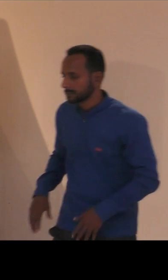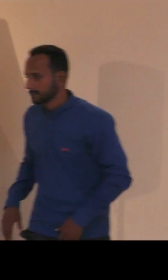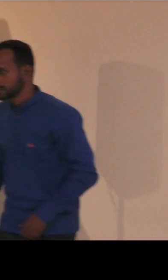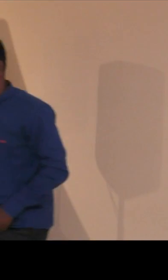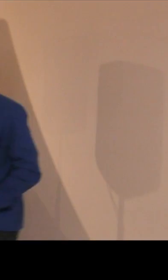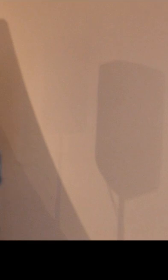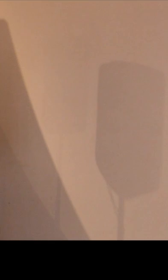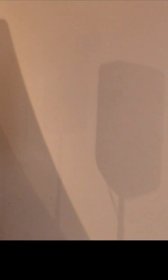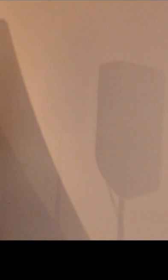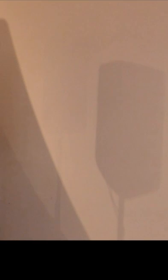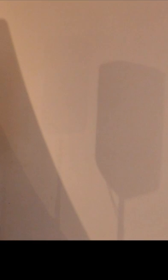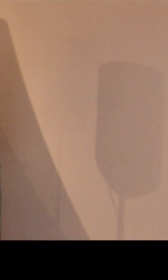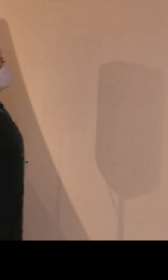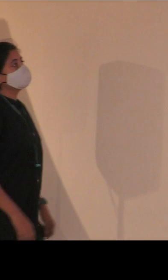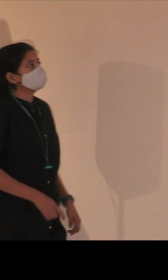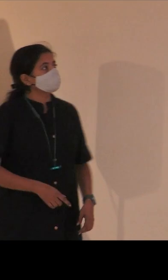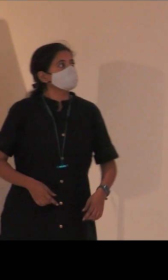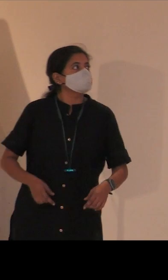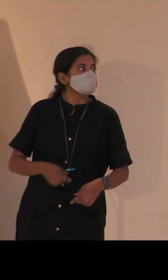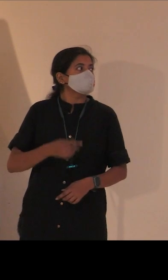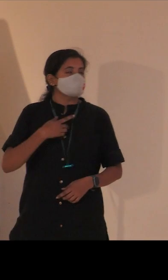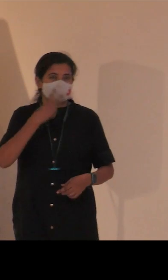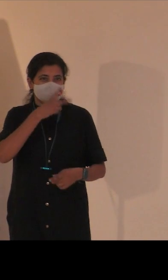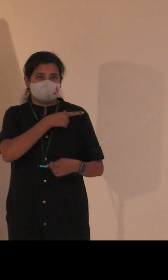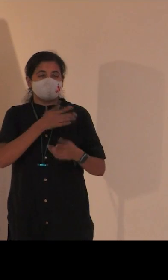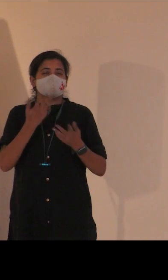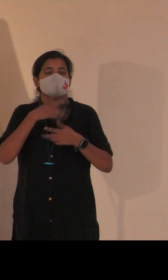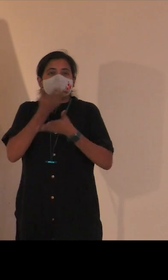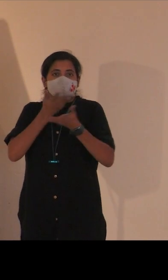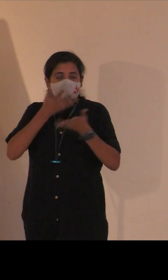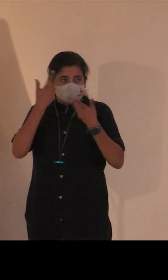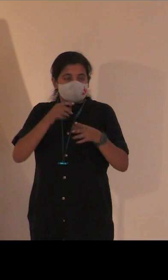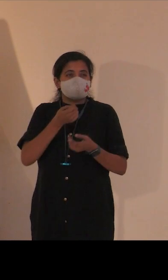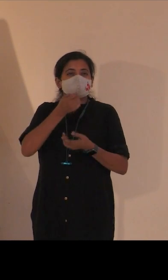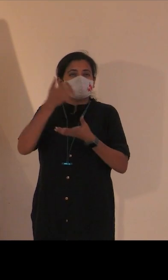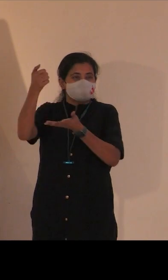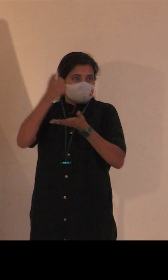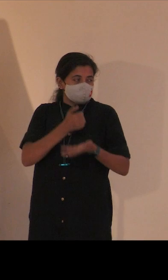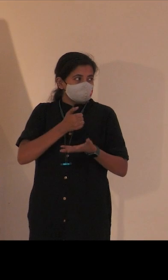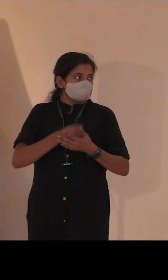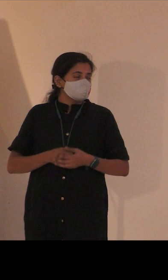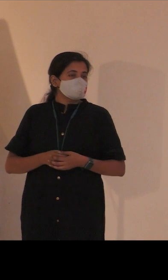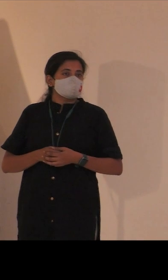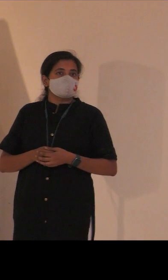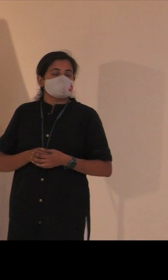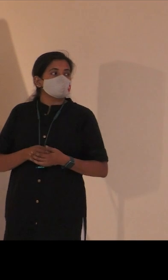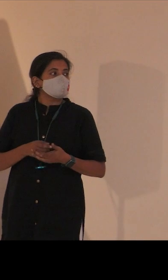so we'll go into the funding aspects during our discussions, but basically our